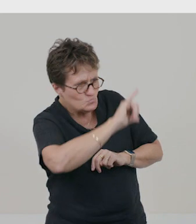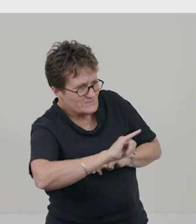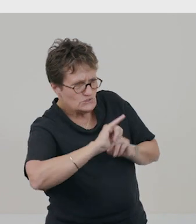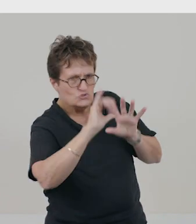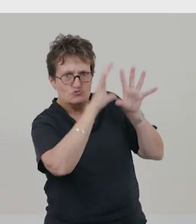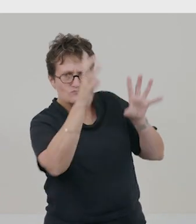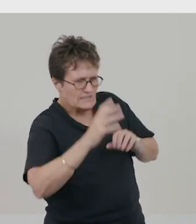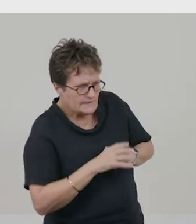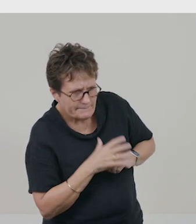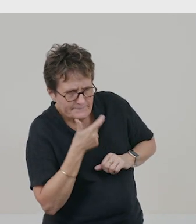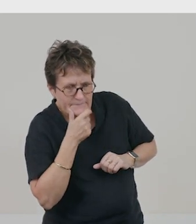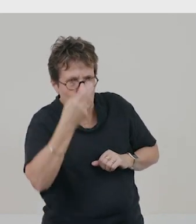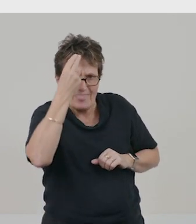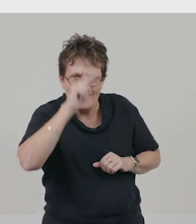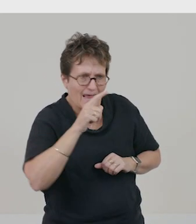was which,